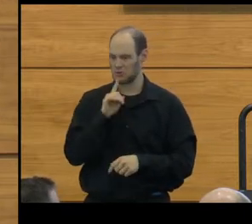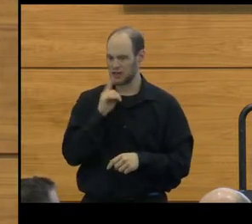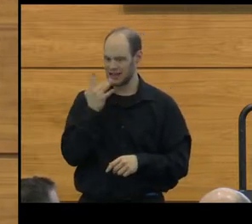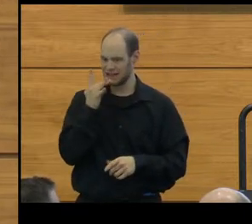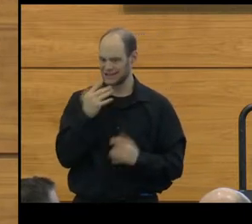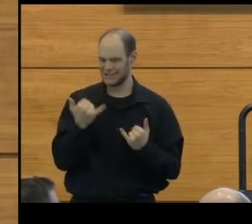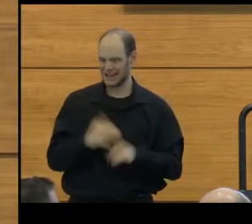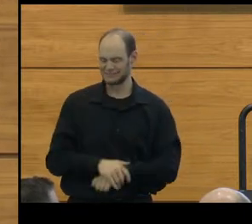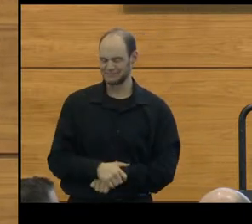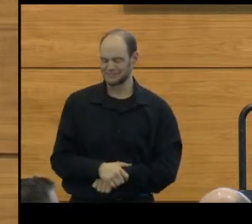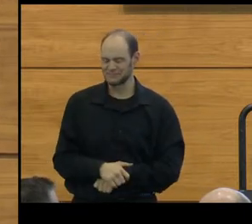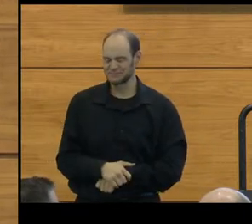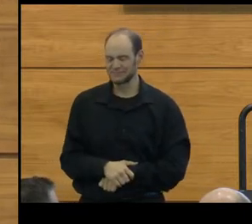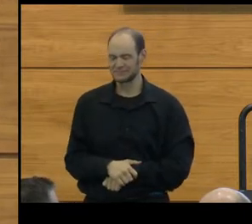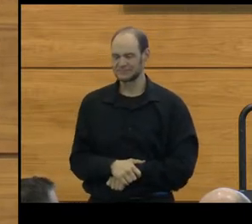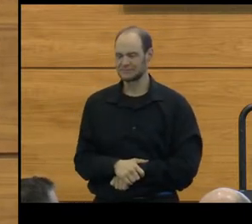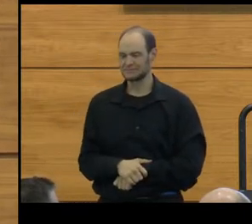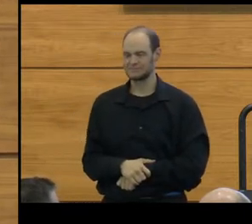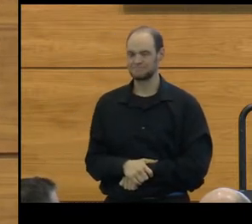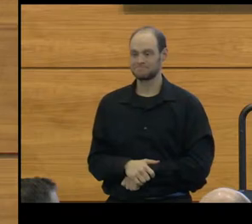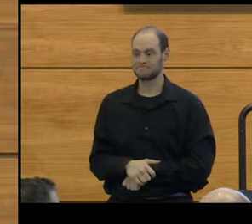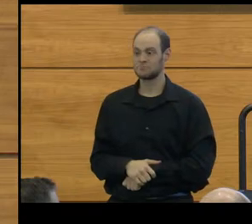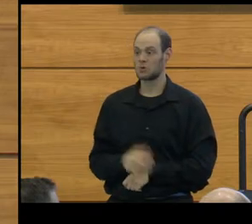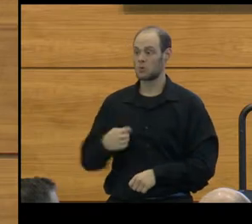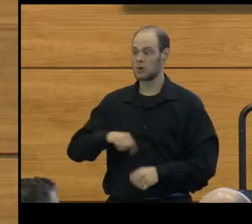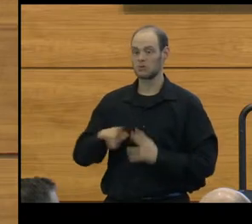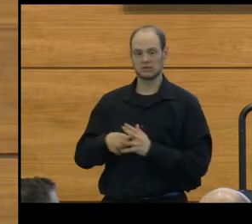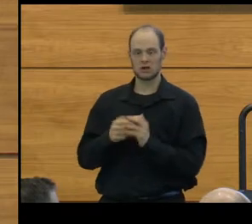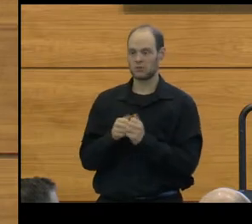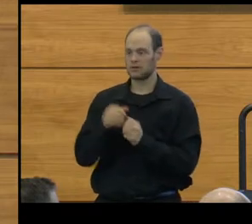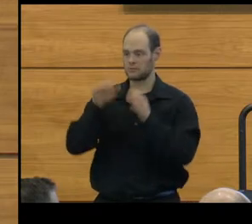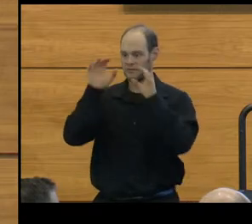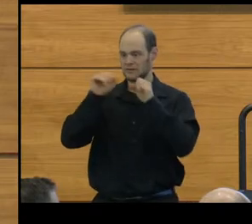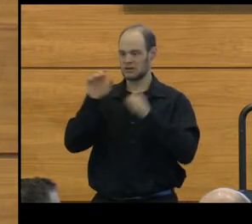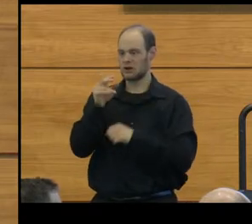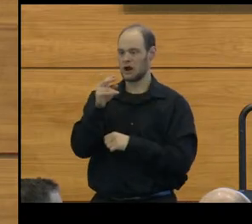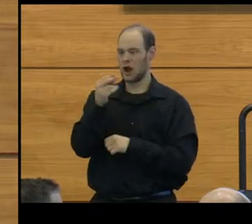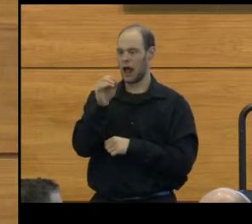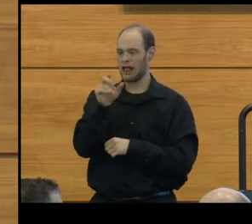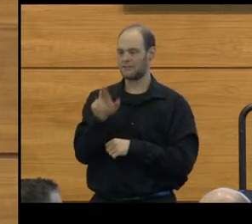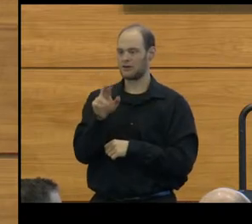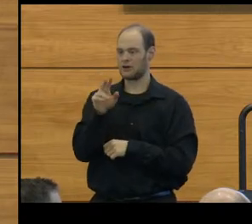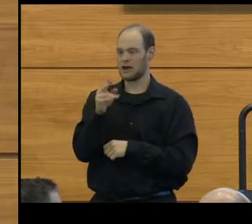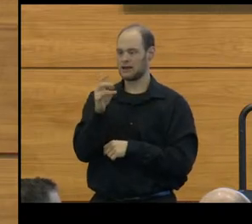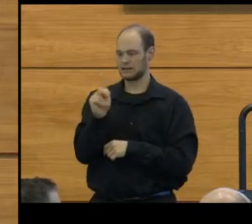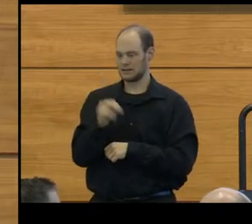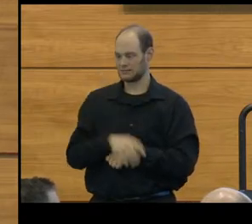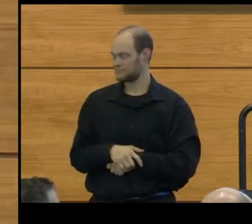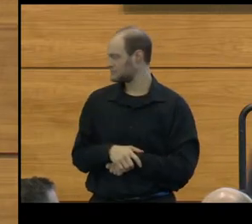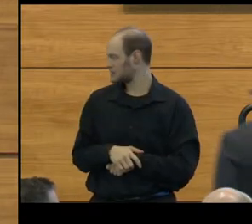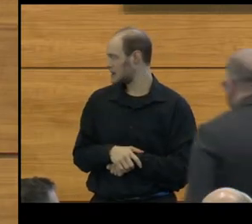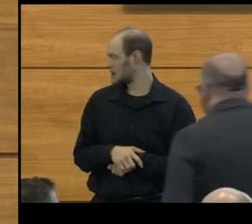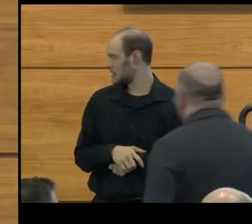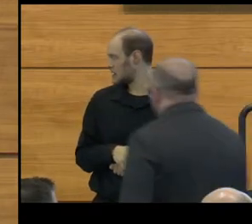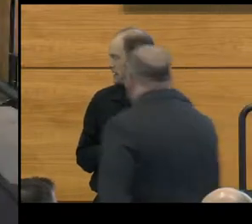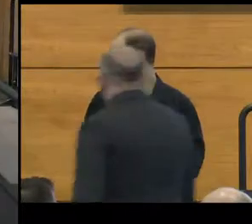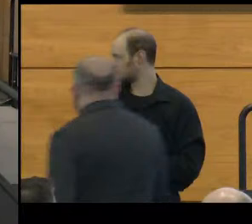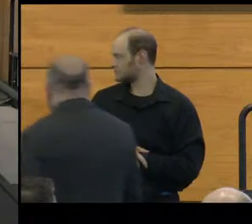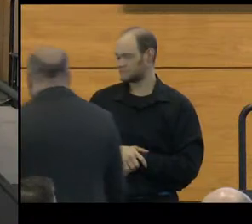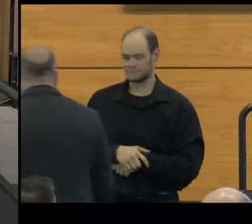today. Let's start. Will Professor Oliver Hameson please join me at the